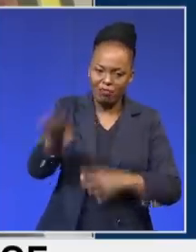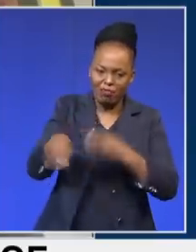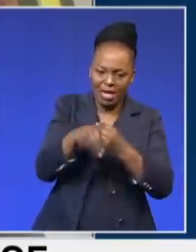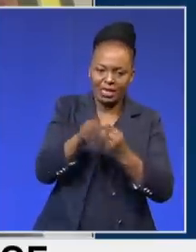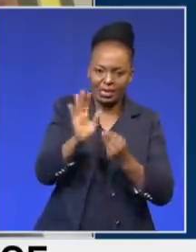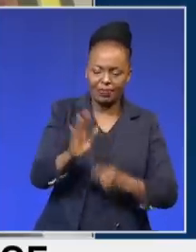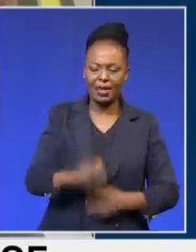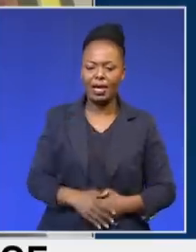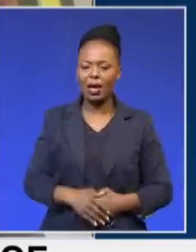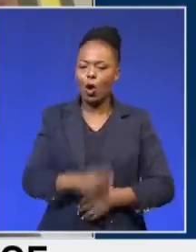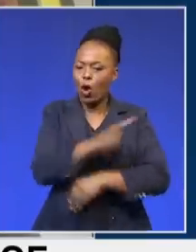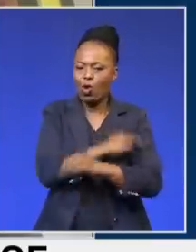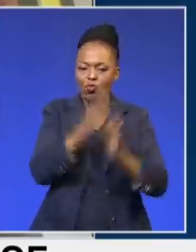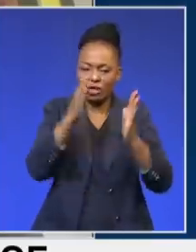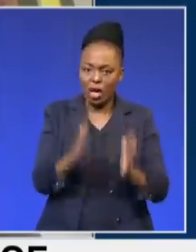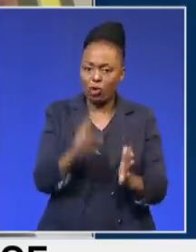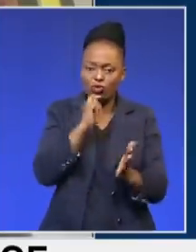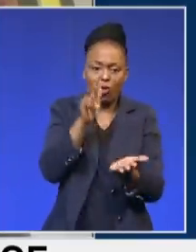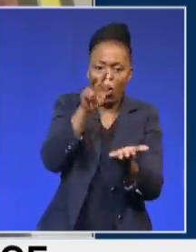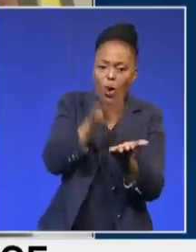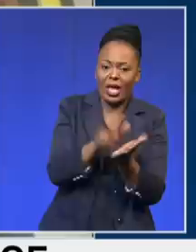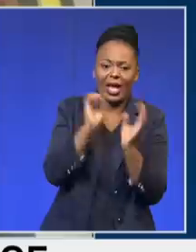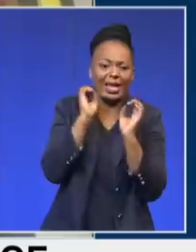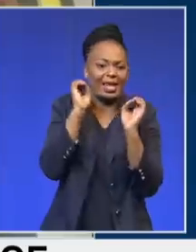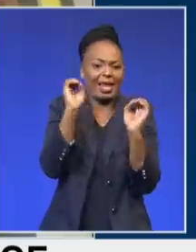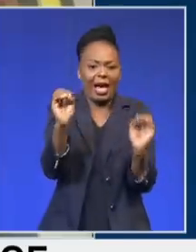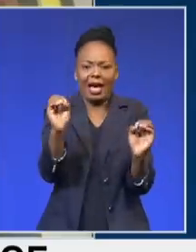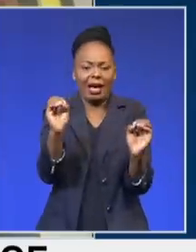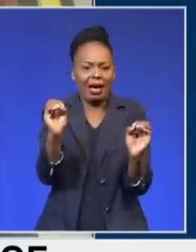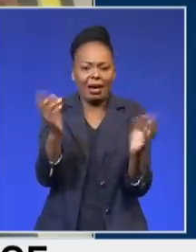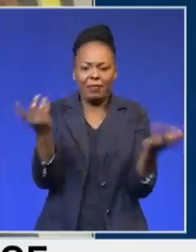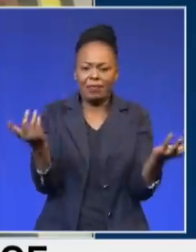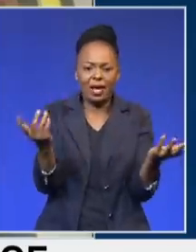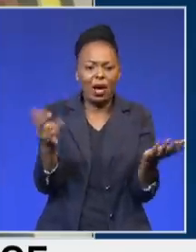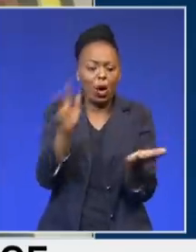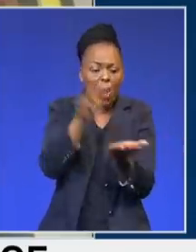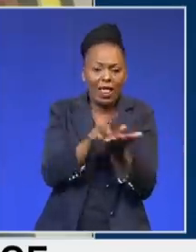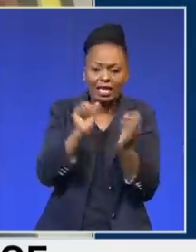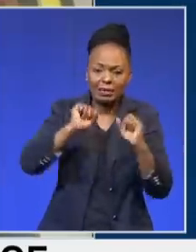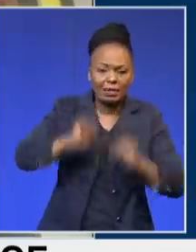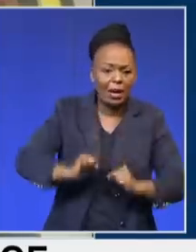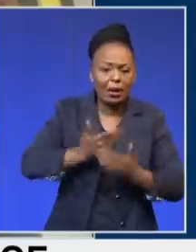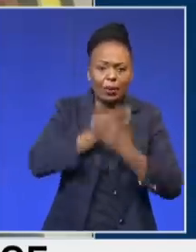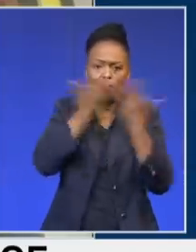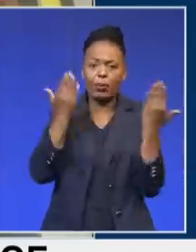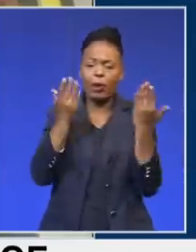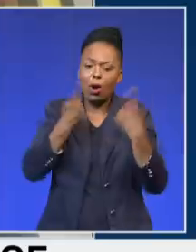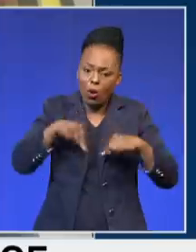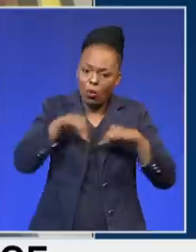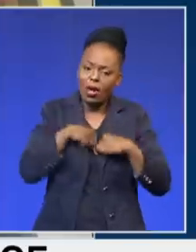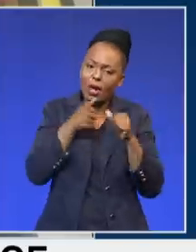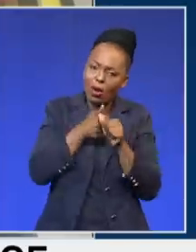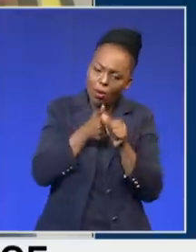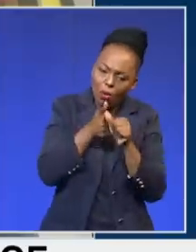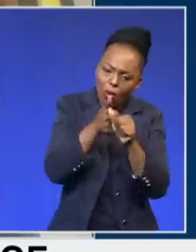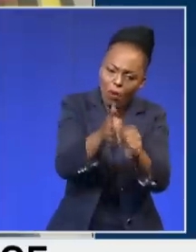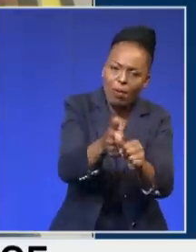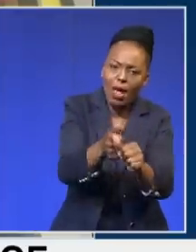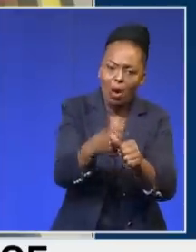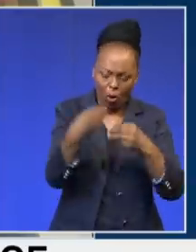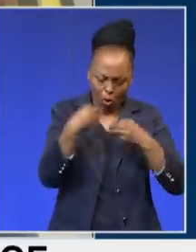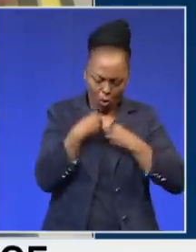have that authorization. There was no authorization granted because we comply as a country to our own